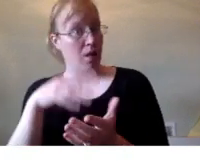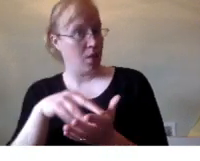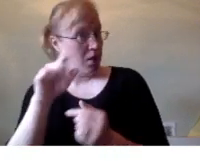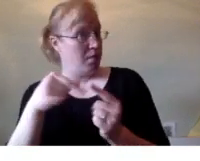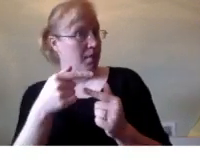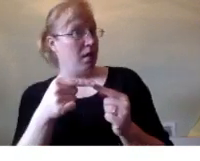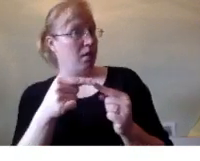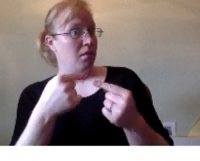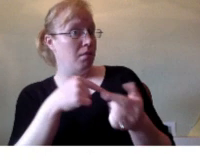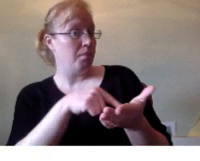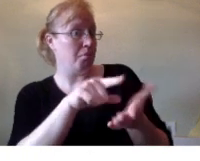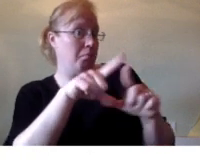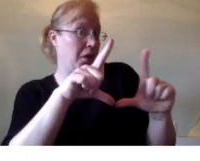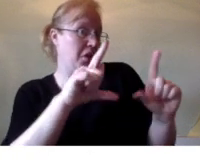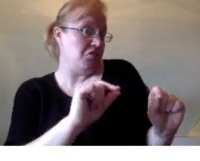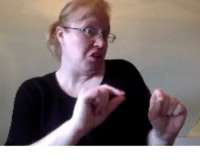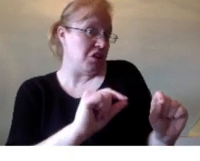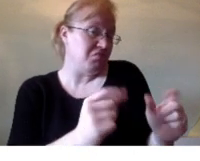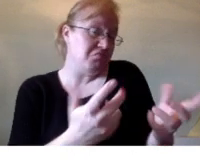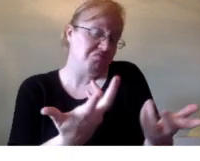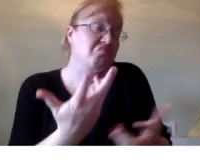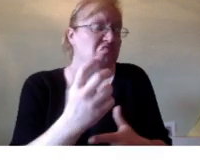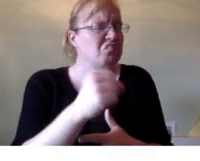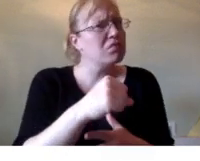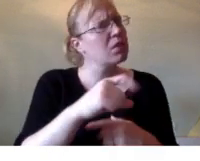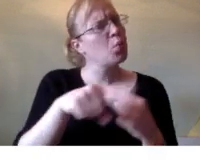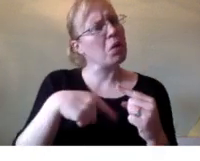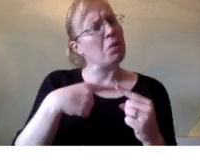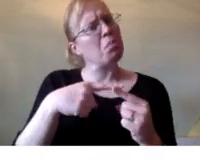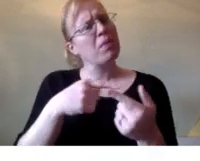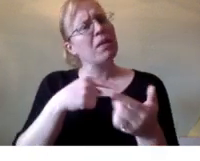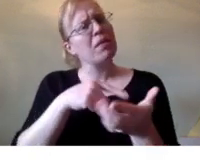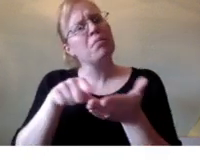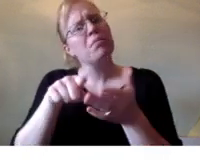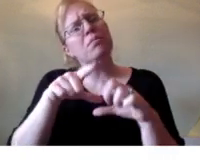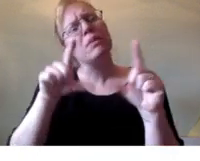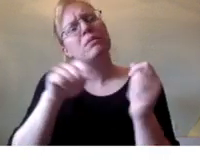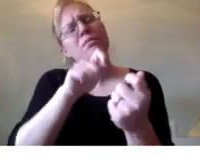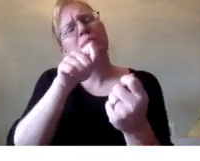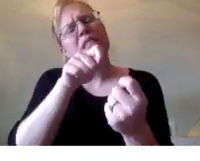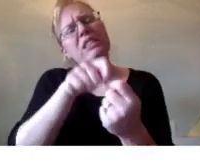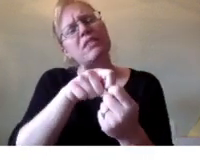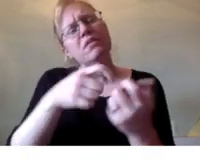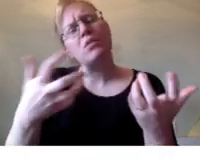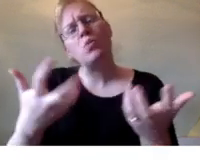paychecks? Yeah. What about paychecks specifically?